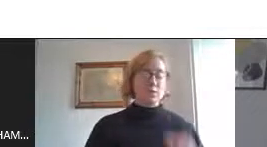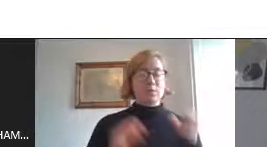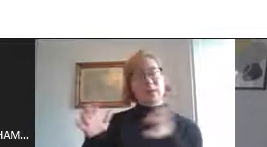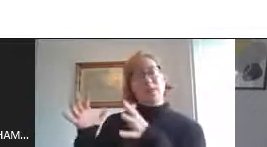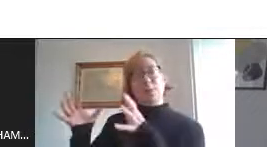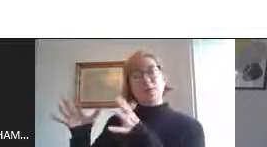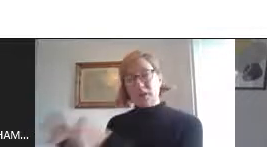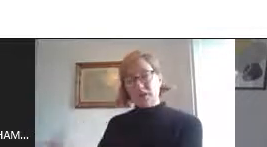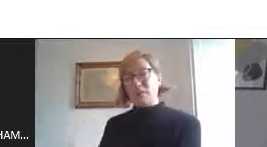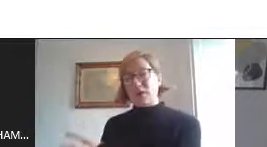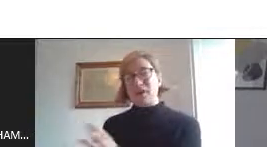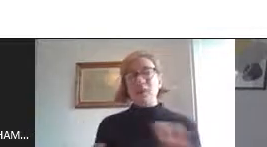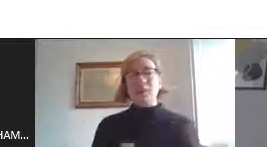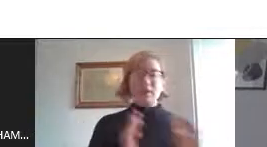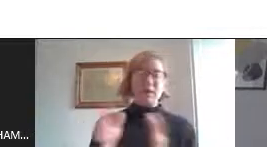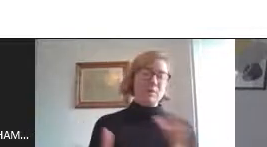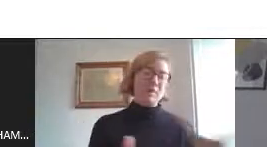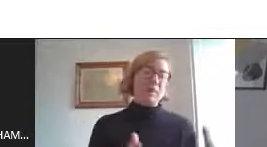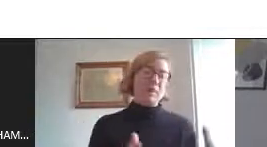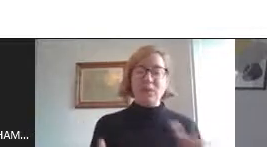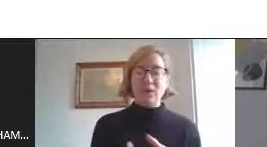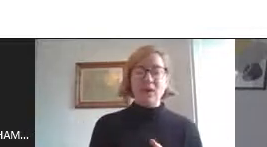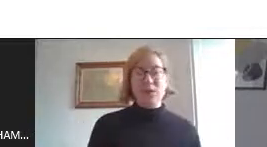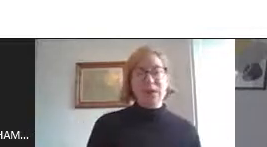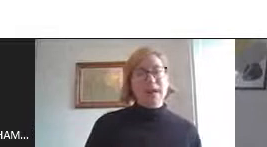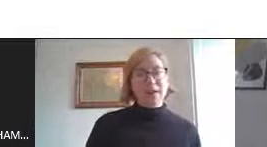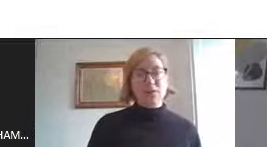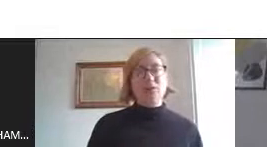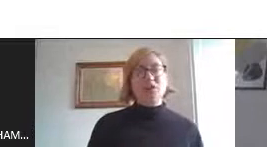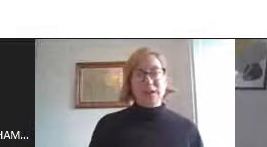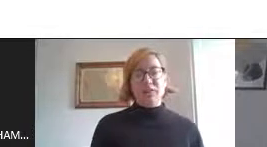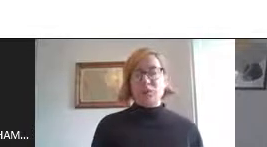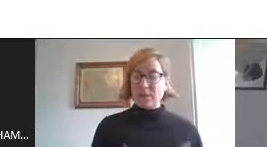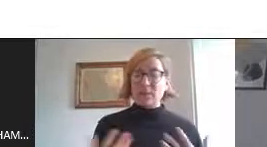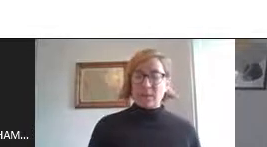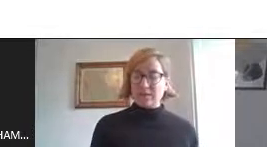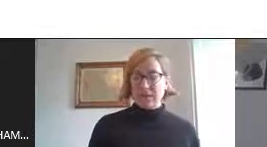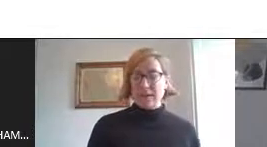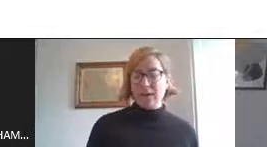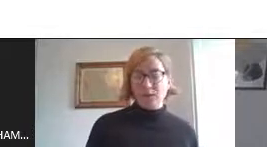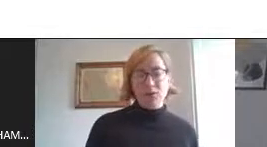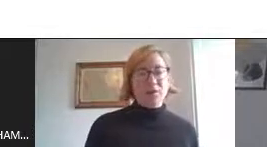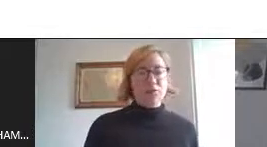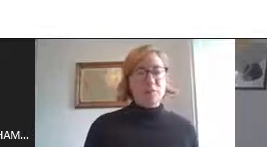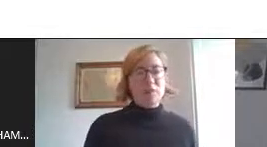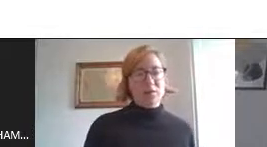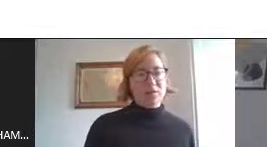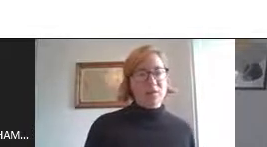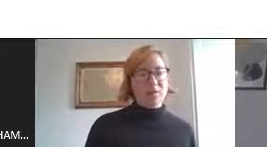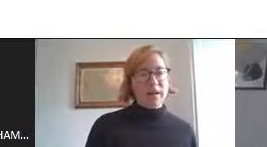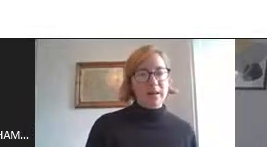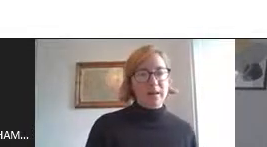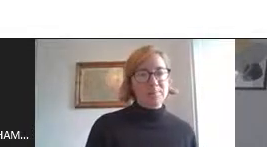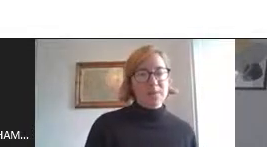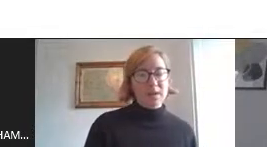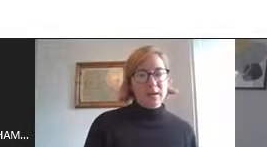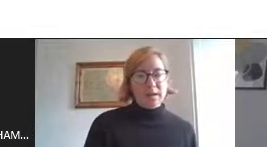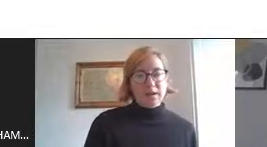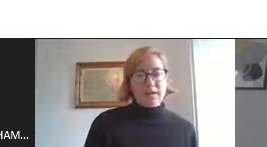ignored, it's not something that you're putting loads of pressure on, but you're keeping that midpoint of acknowledging it and talking about it in a kind of neutral and positive